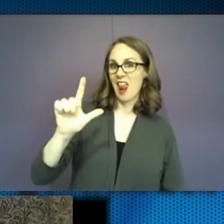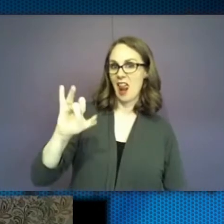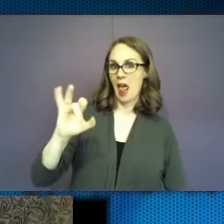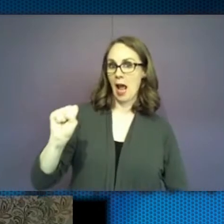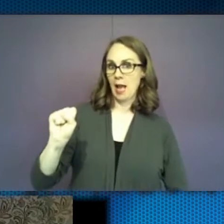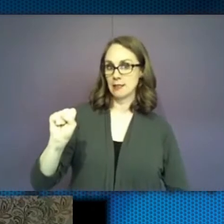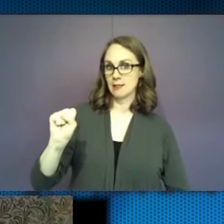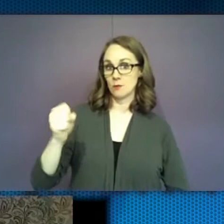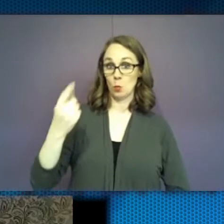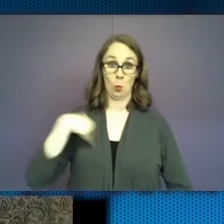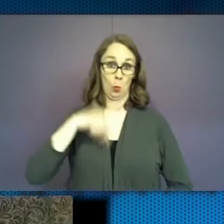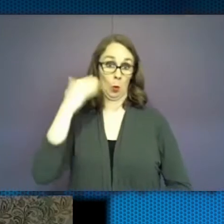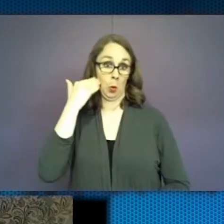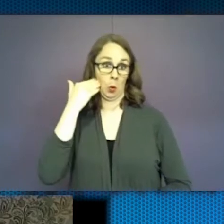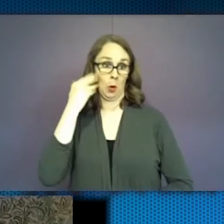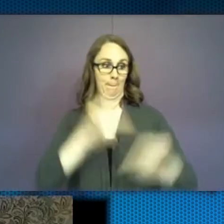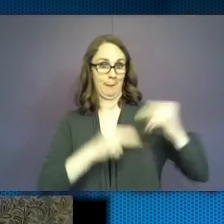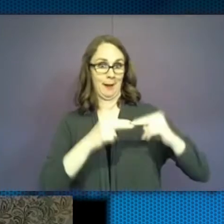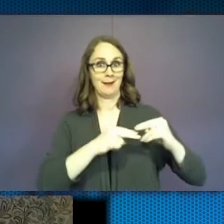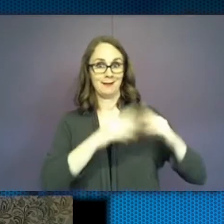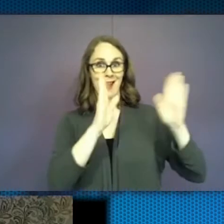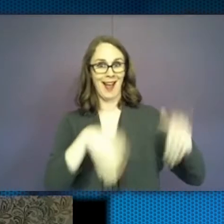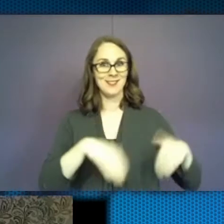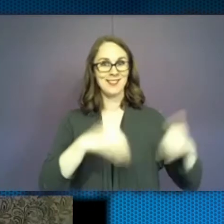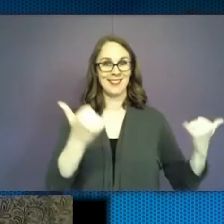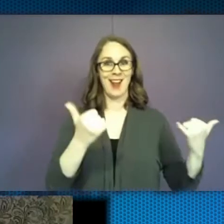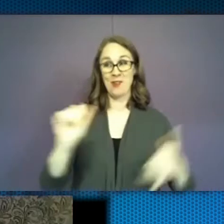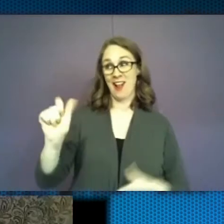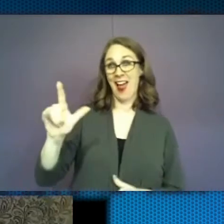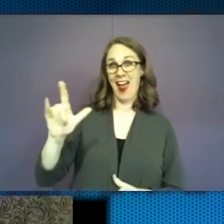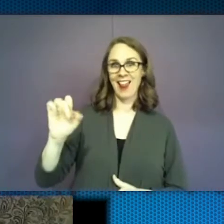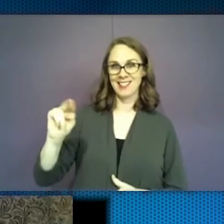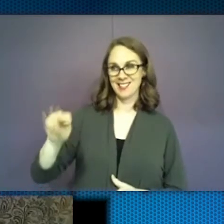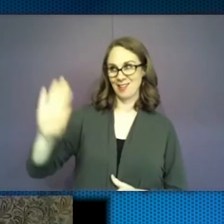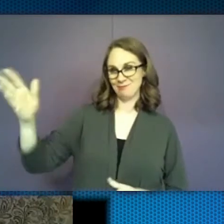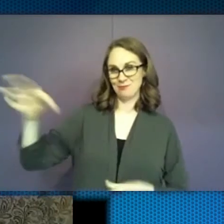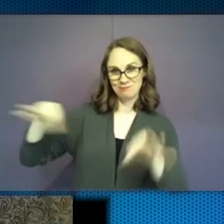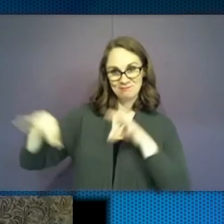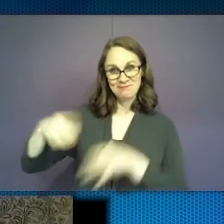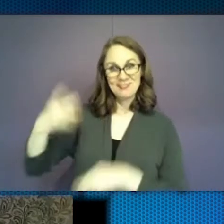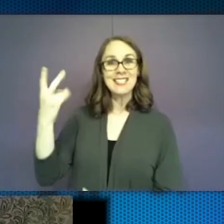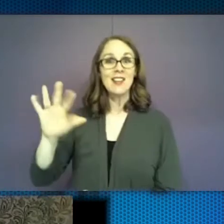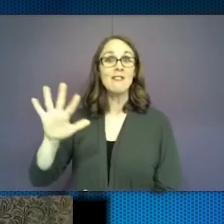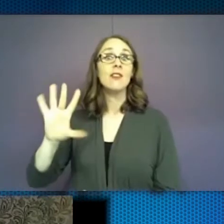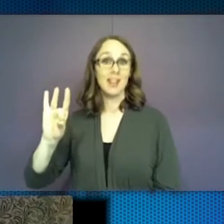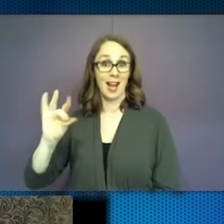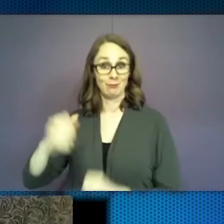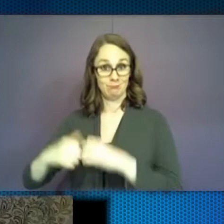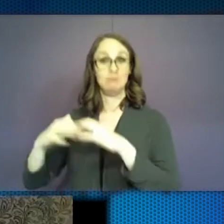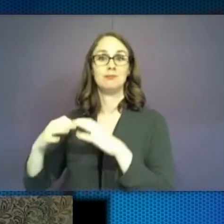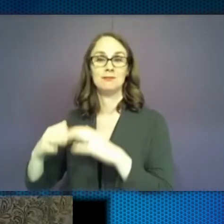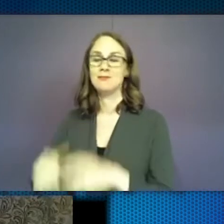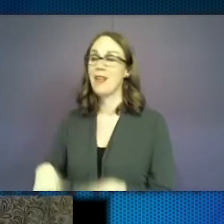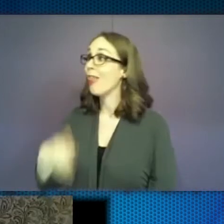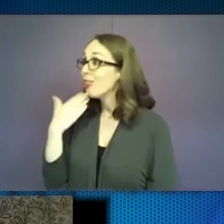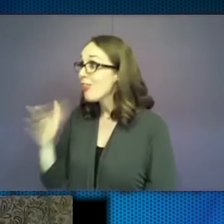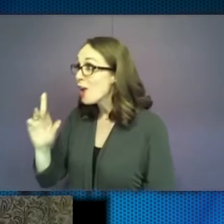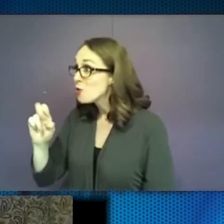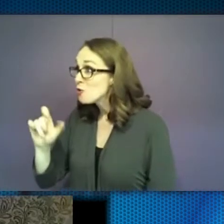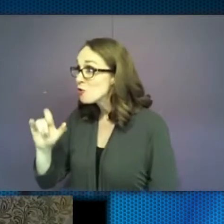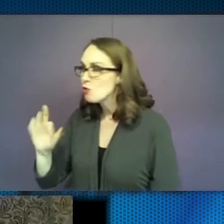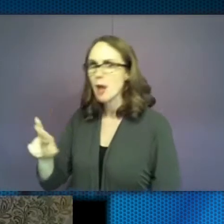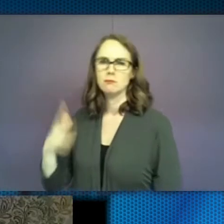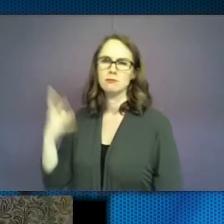know, built the house that Allison will now tell you about in 1758. Wonderful. Well, thank you, Reiner. And it